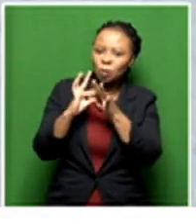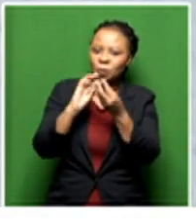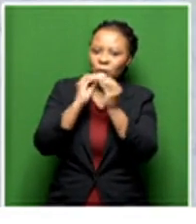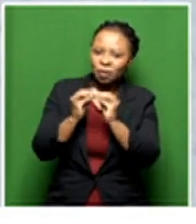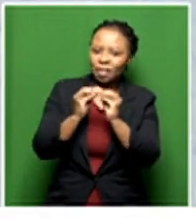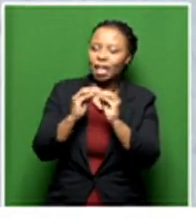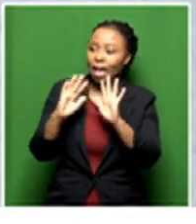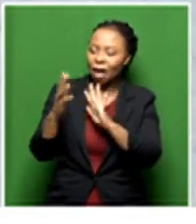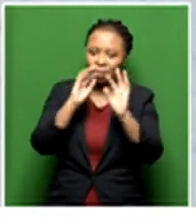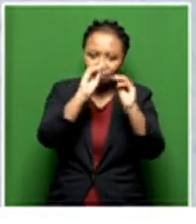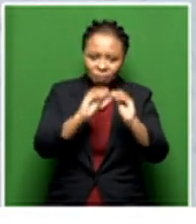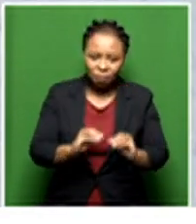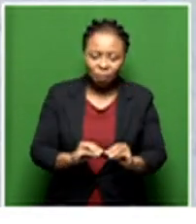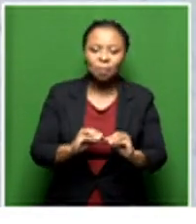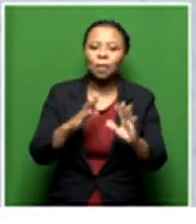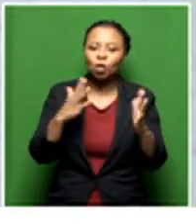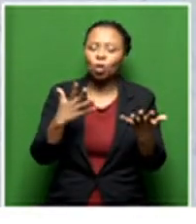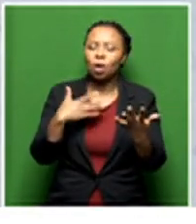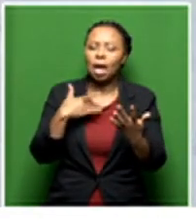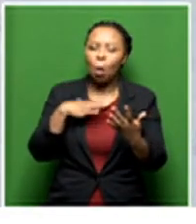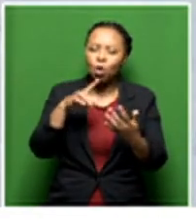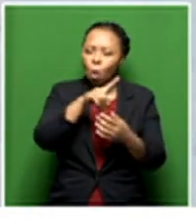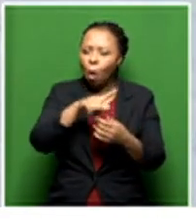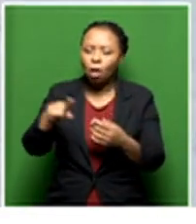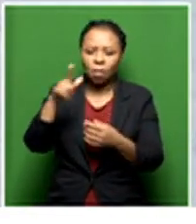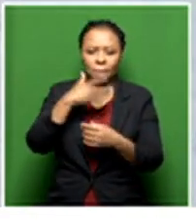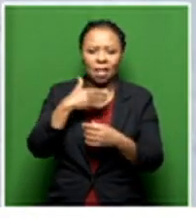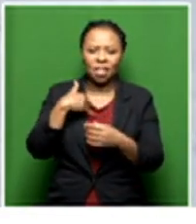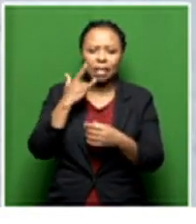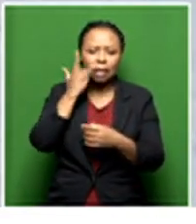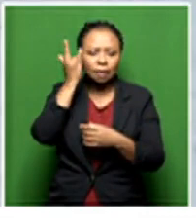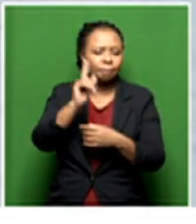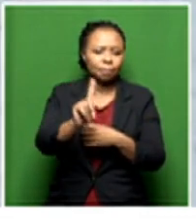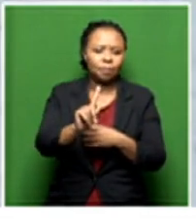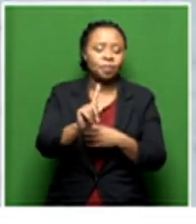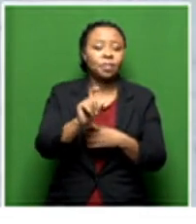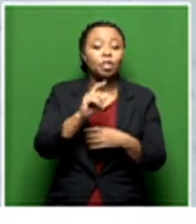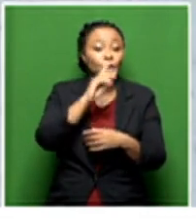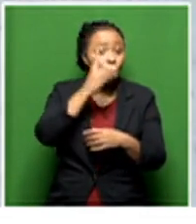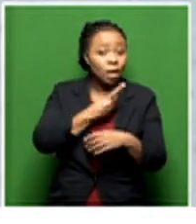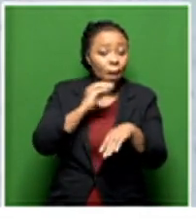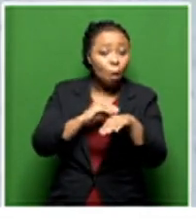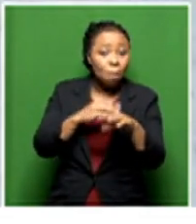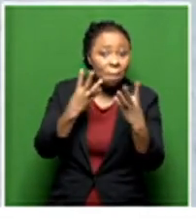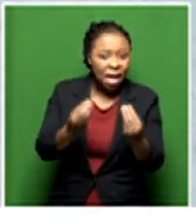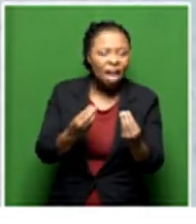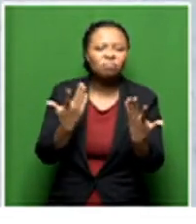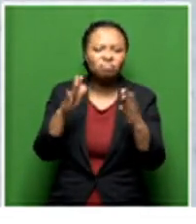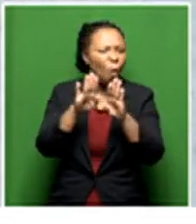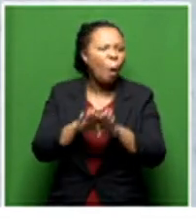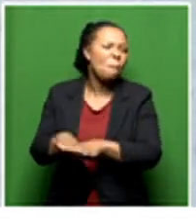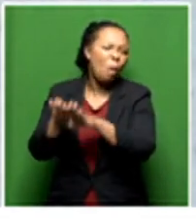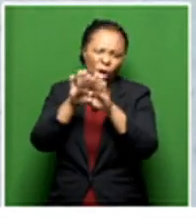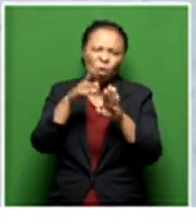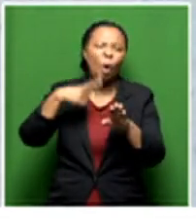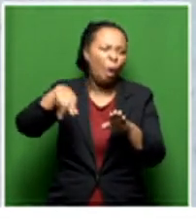So I want mothers not to be ashamed when they have problems with their daughters. It is something that is very common to all of